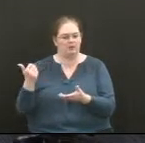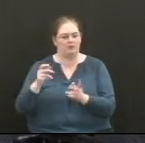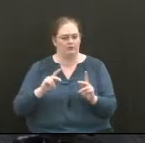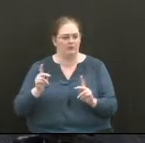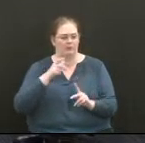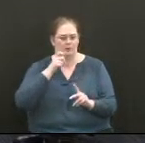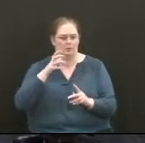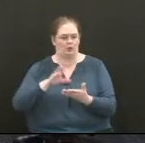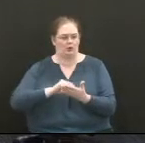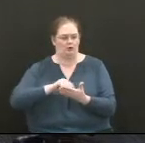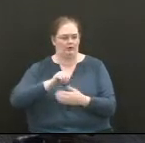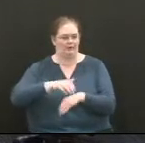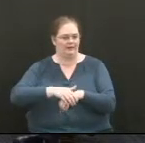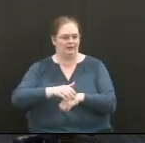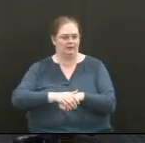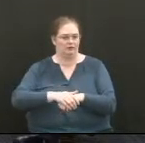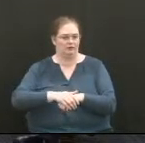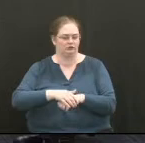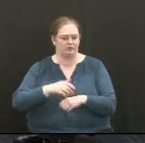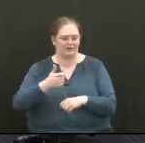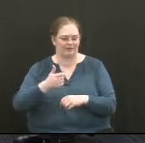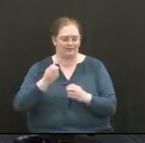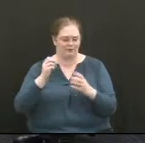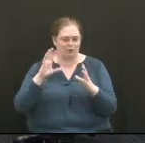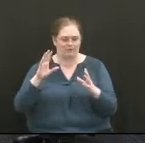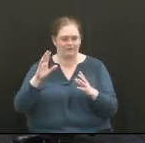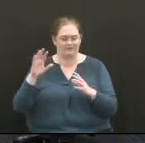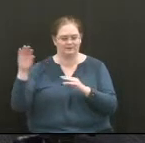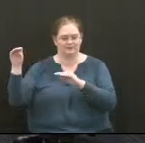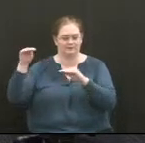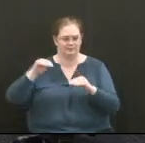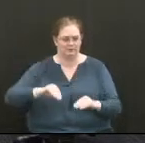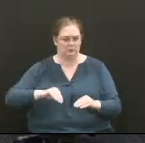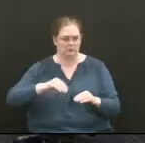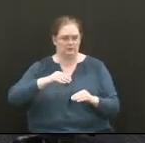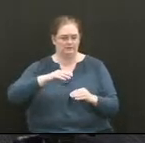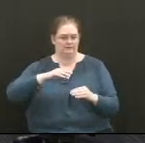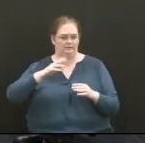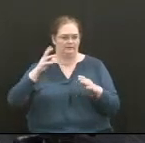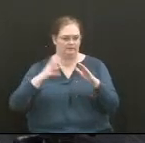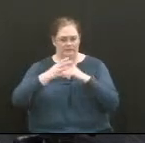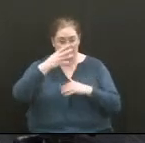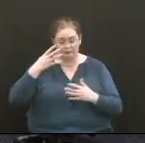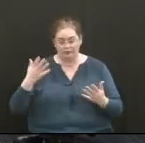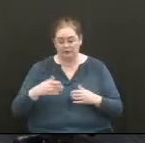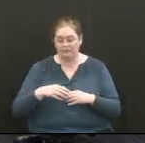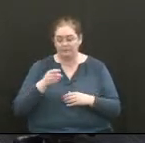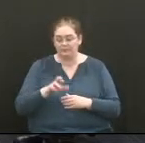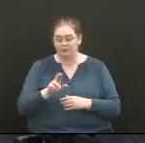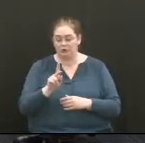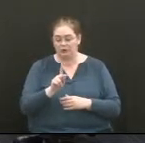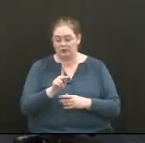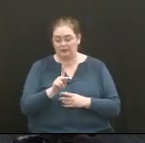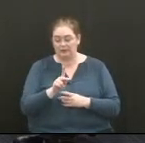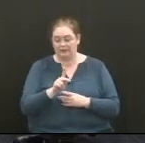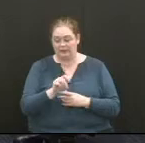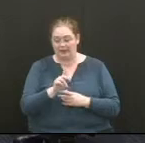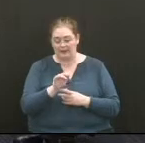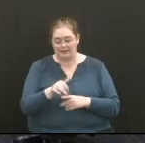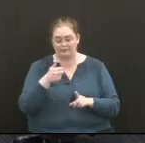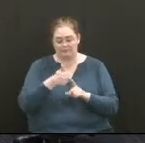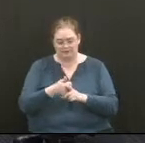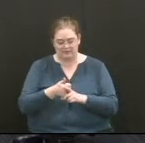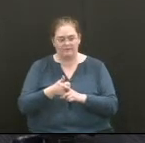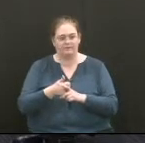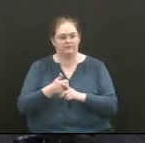are learning English after having obviously immigrated here. Mr. Kennedy is an immigrant from Ireland who now has a law practice